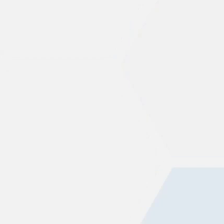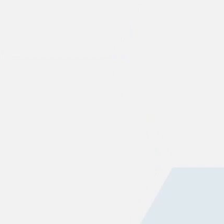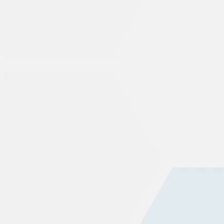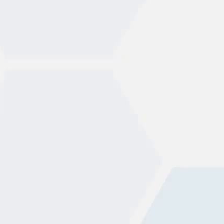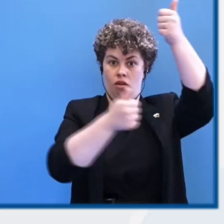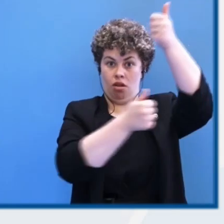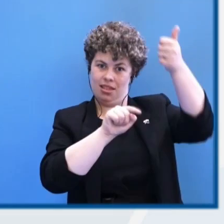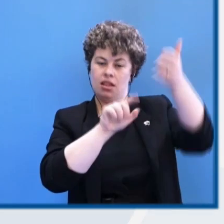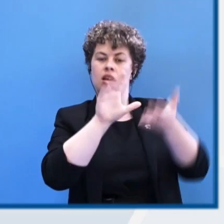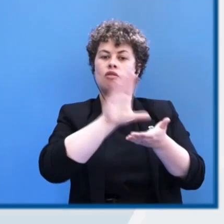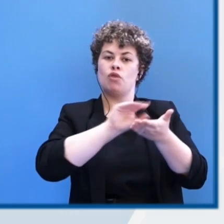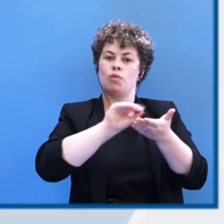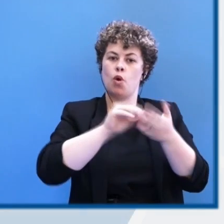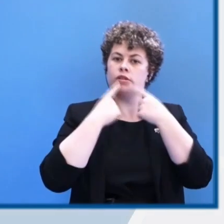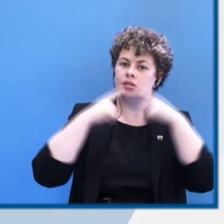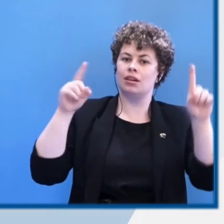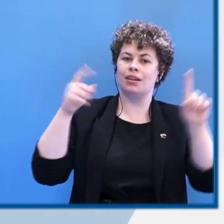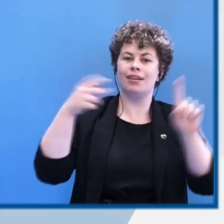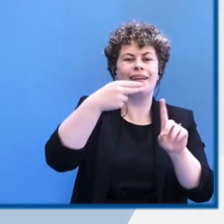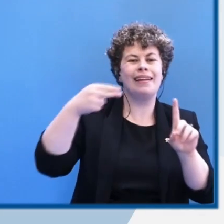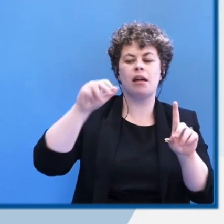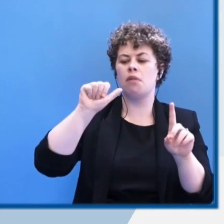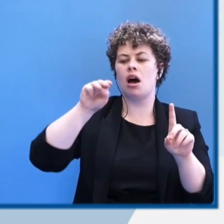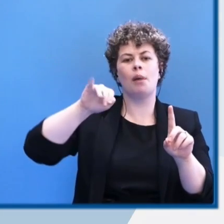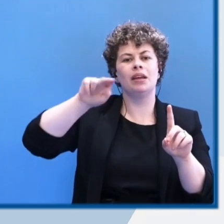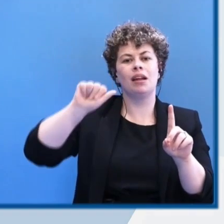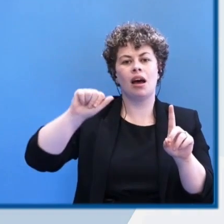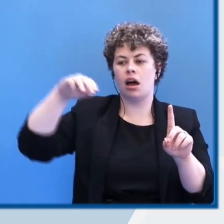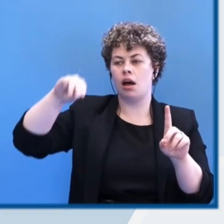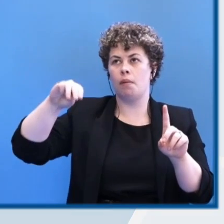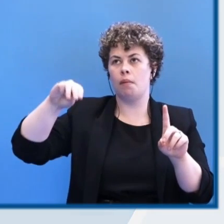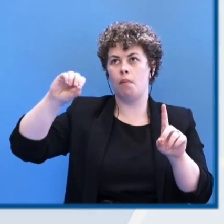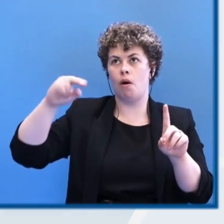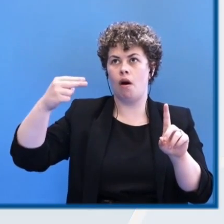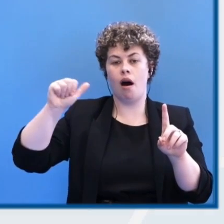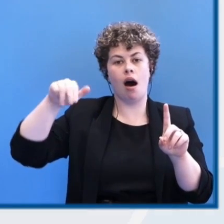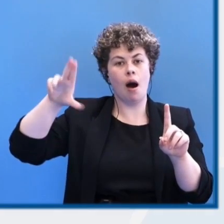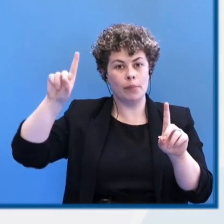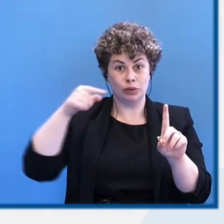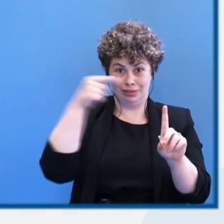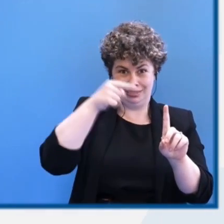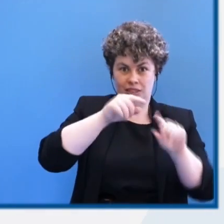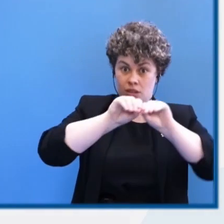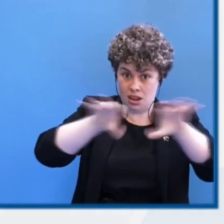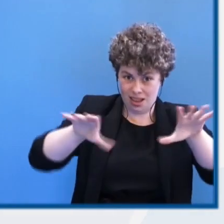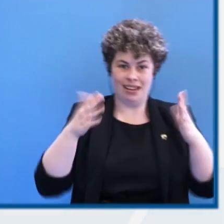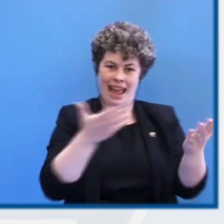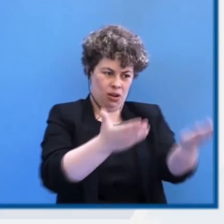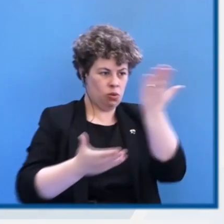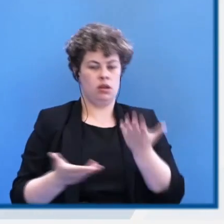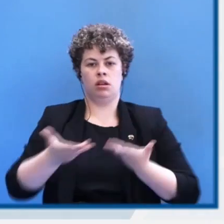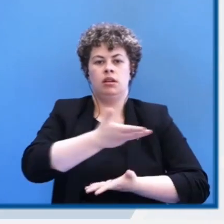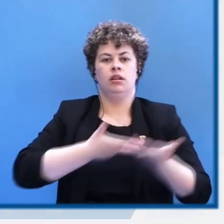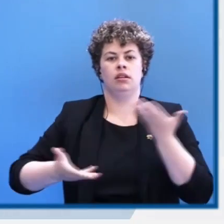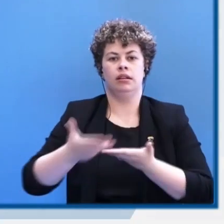and complicated and interconnected nature of risk is making us rethink the way in which we